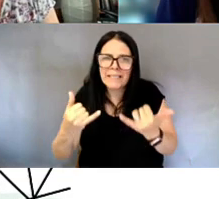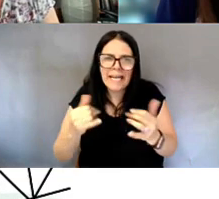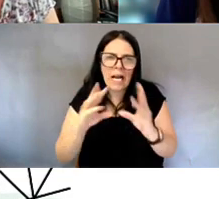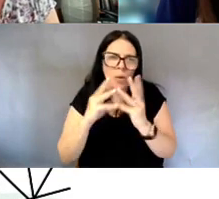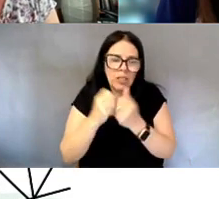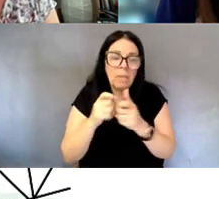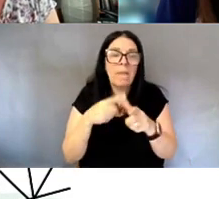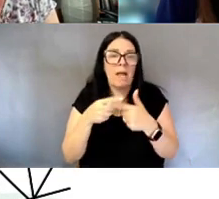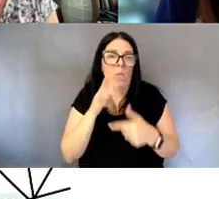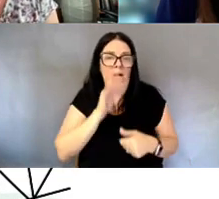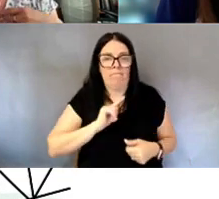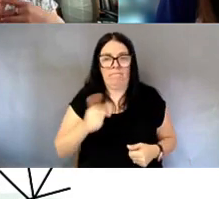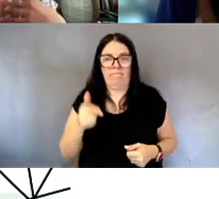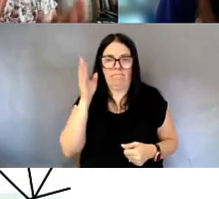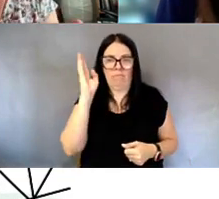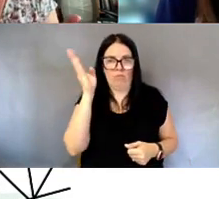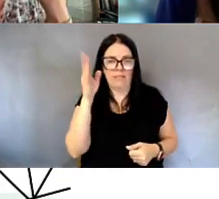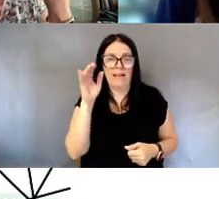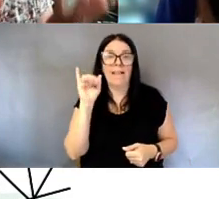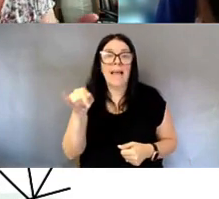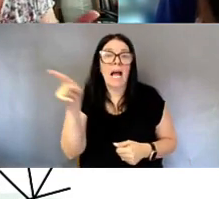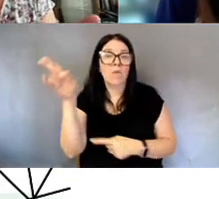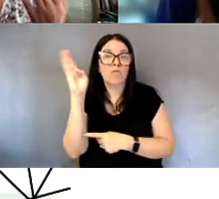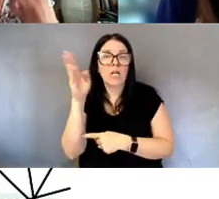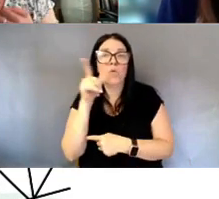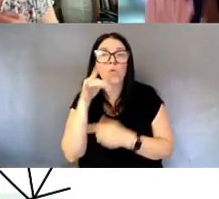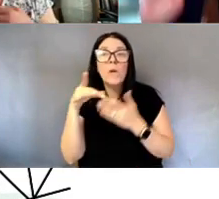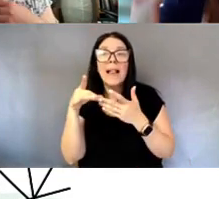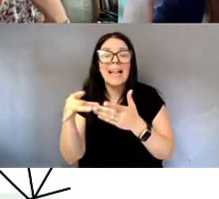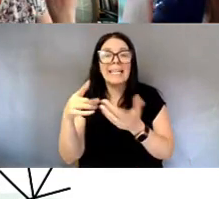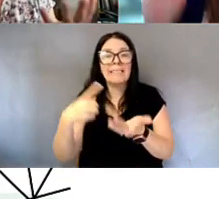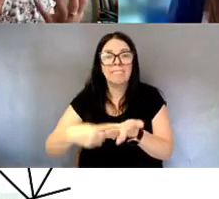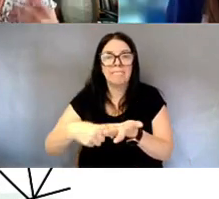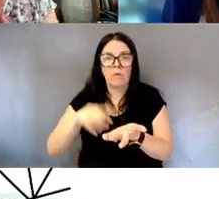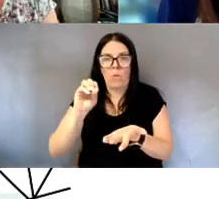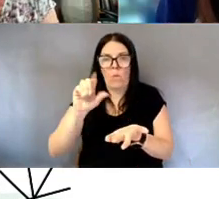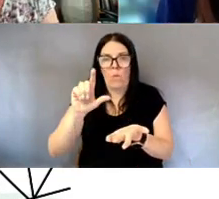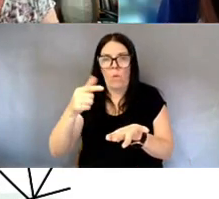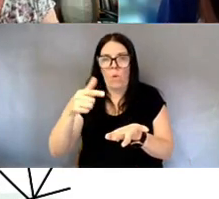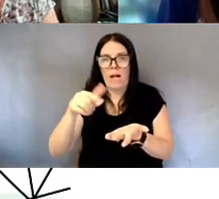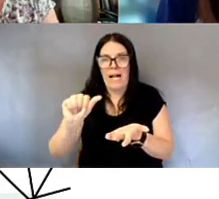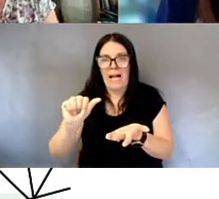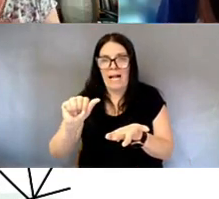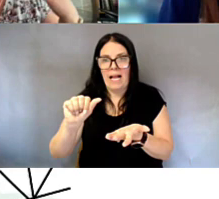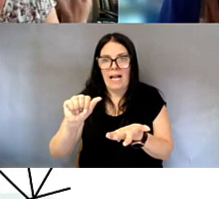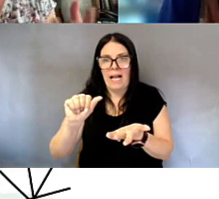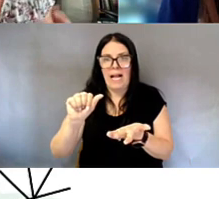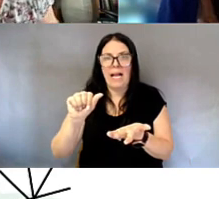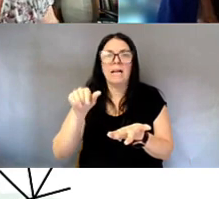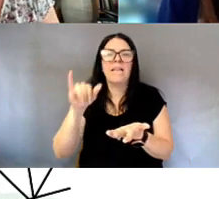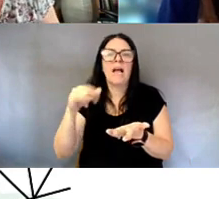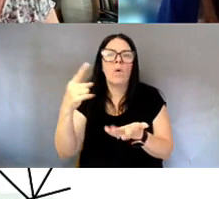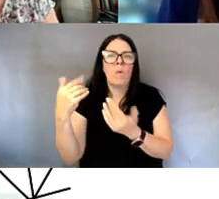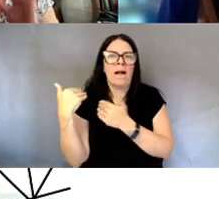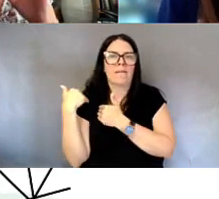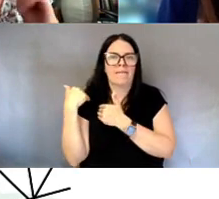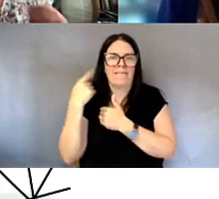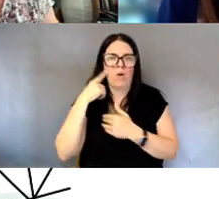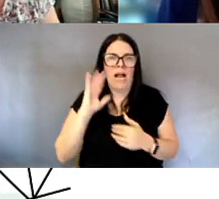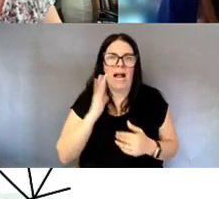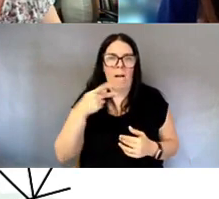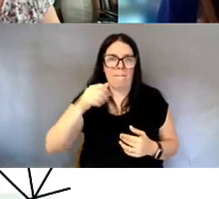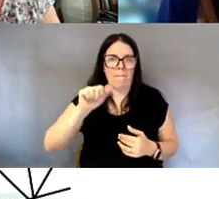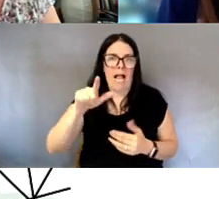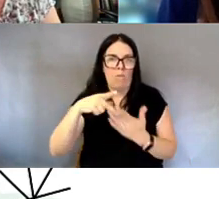have a presentation that's going to be facilitated by Olga, who is one of our facilitators for the PAL project, and she's going to